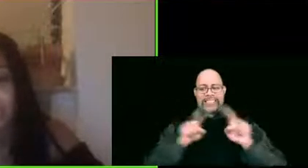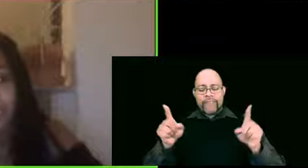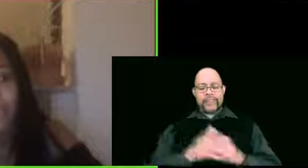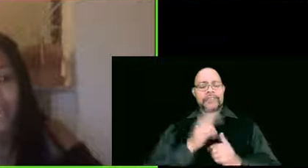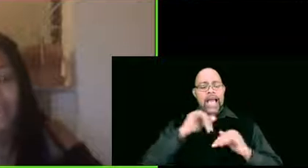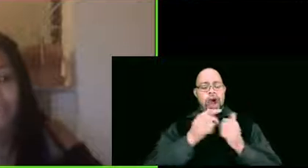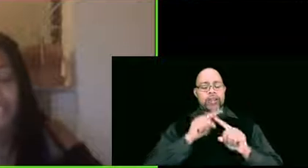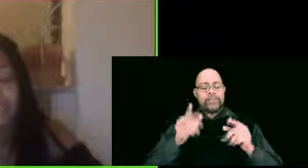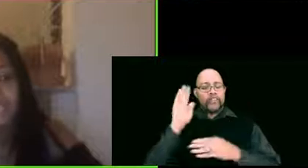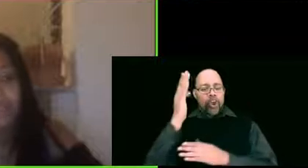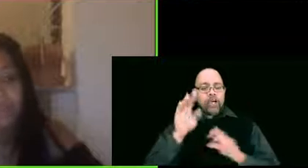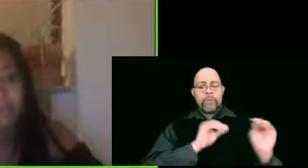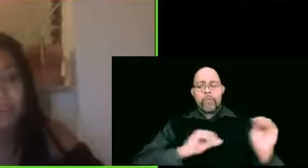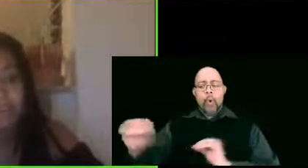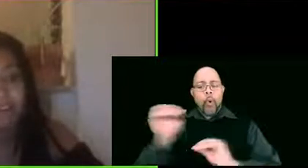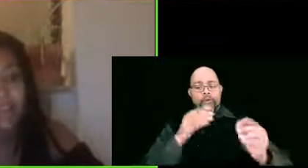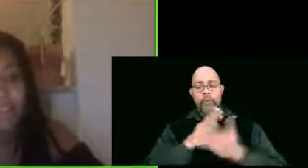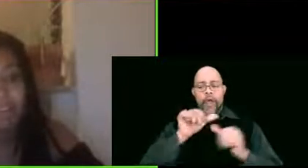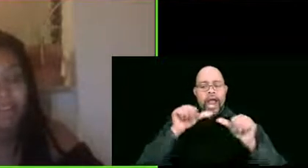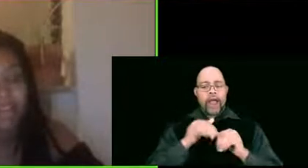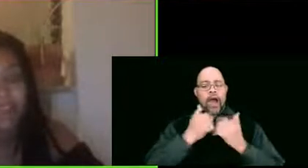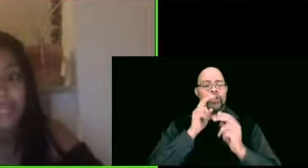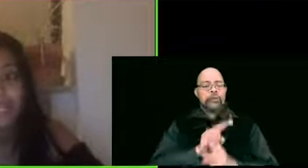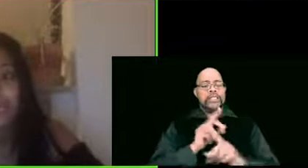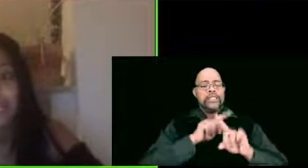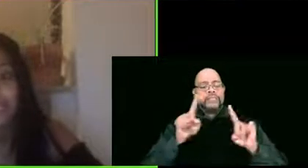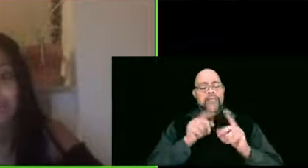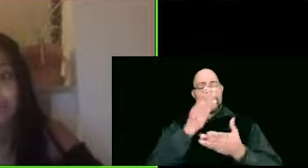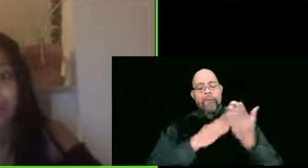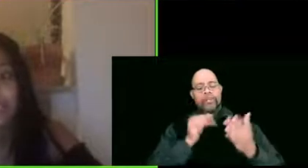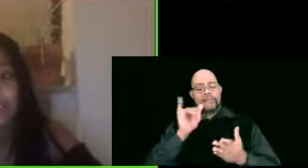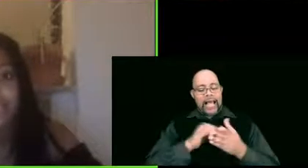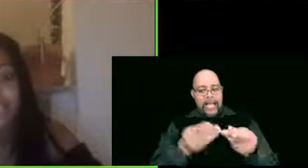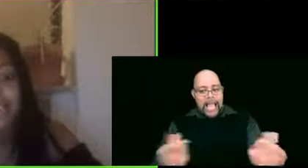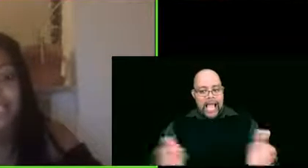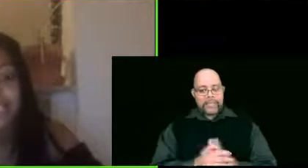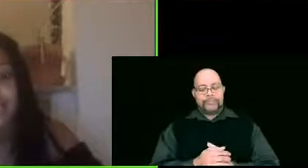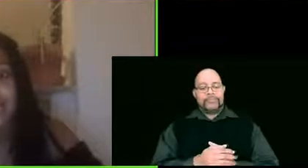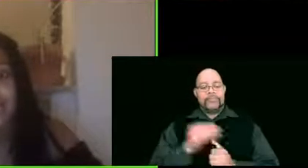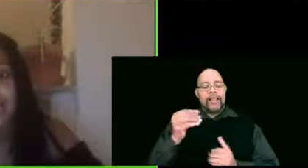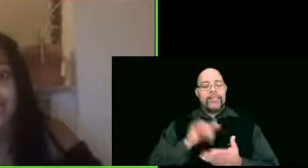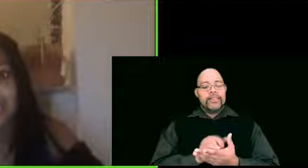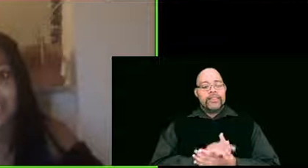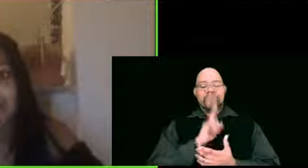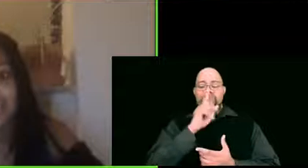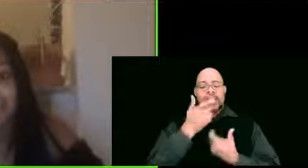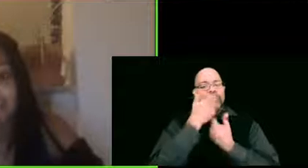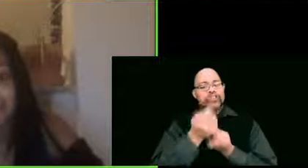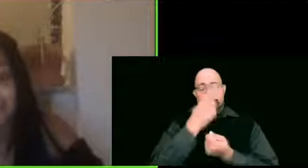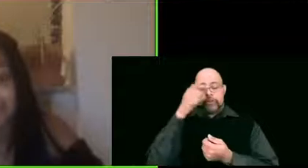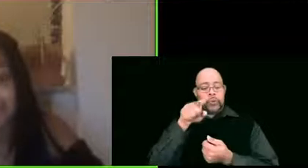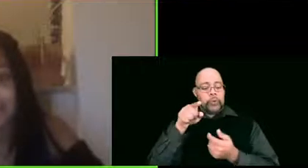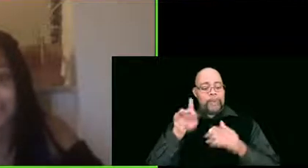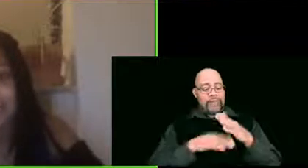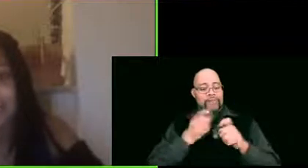And we were looking at how these different sharks were migrating around the area and how they were using different parts of this land. And it's just